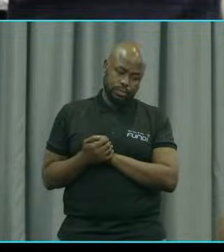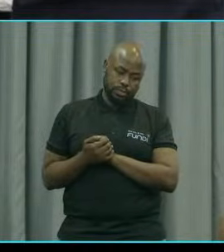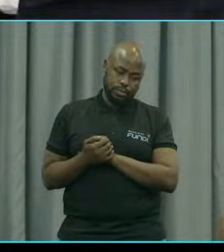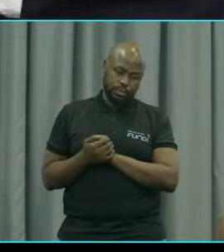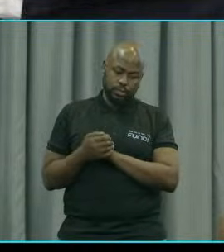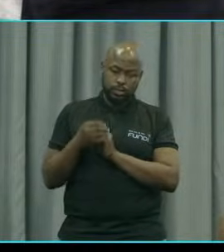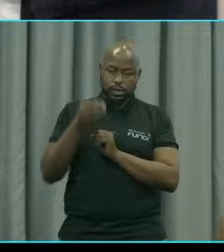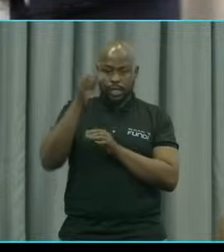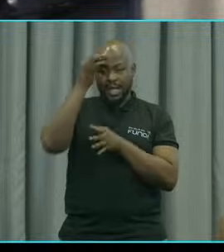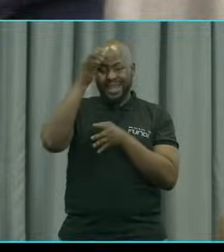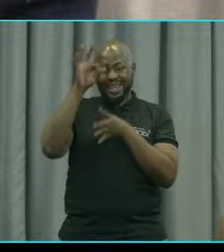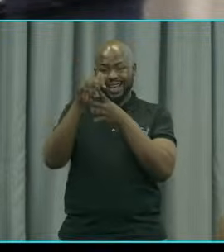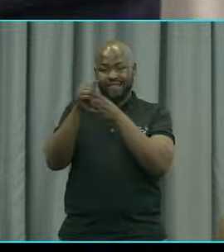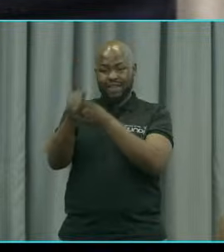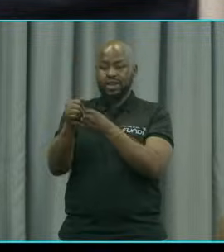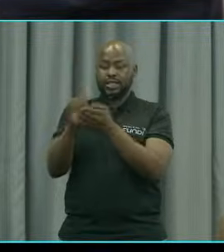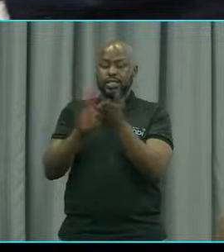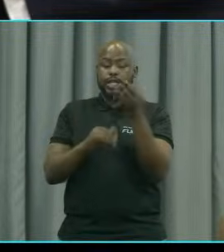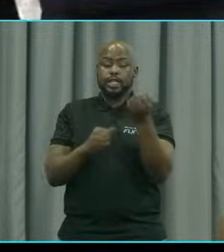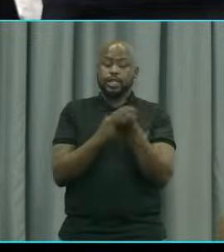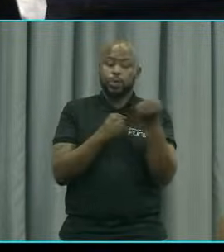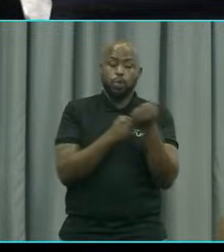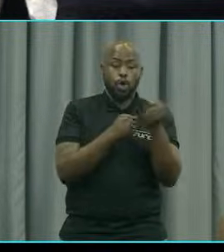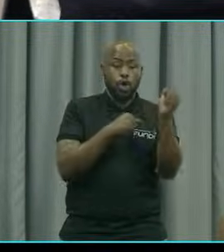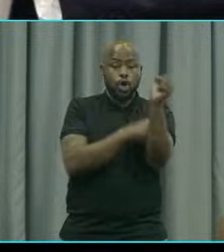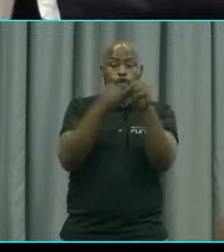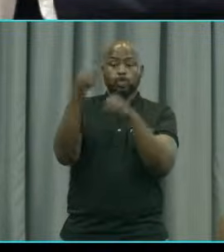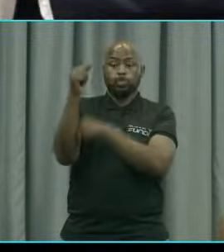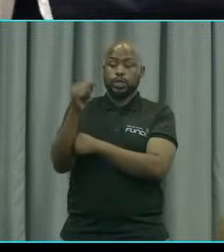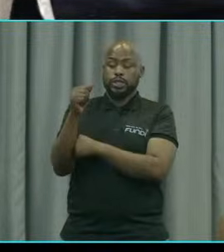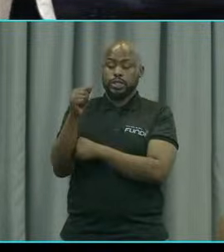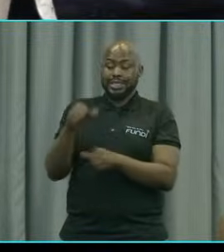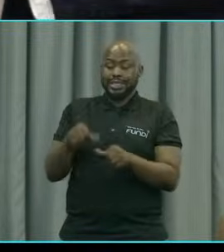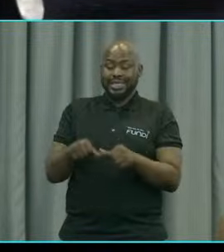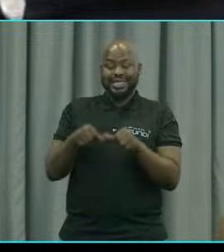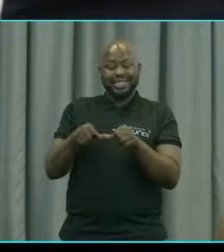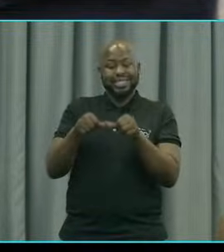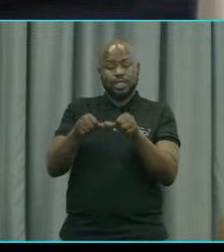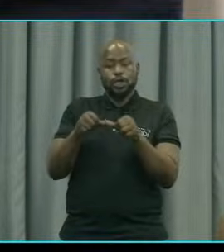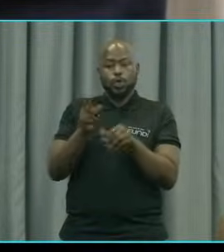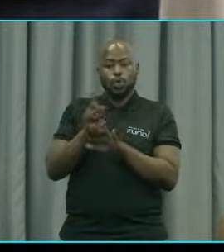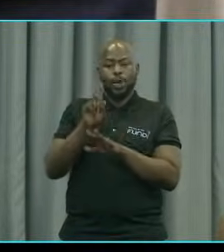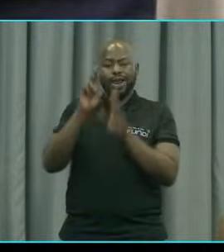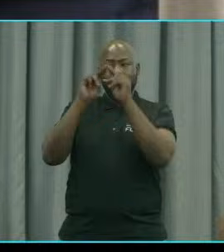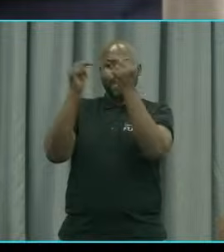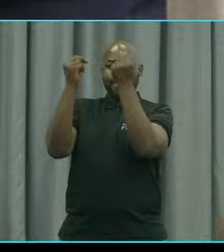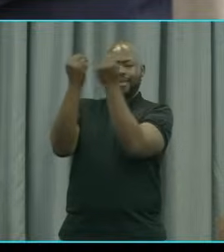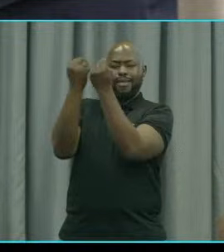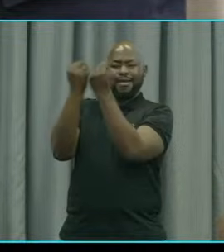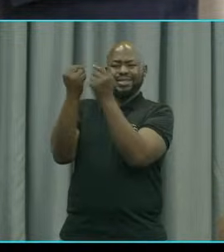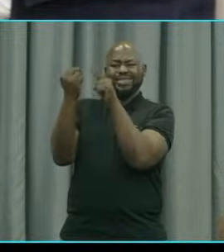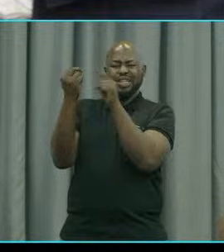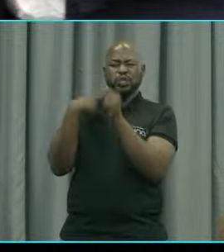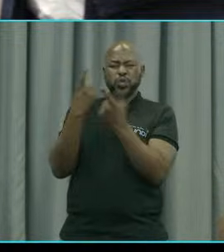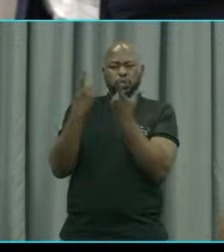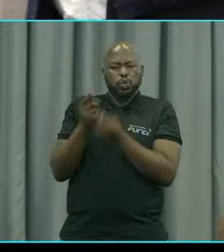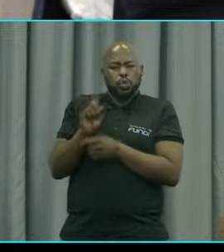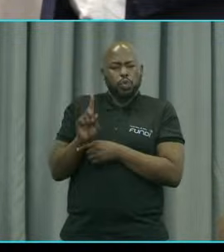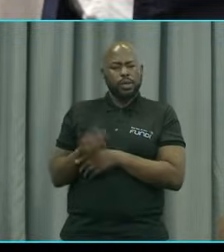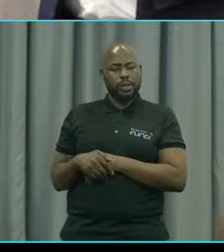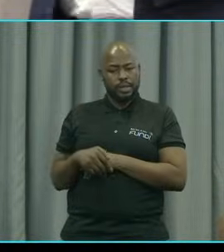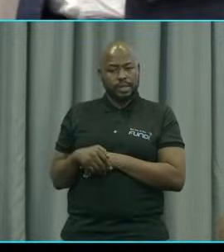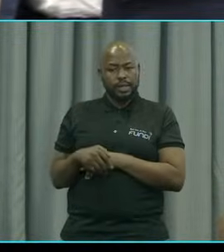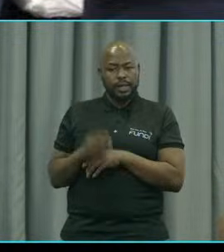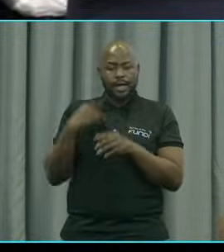governance and support structures to sustain these reforms. That is, what should national do? What should the province do? What should school